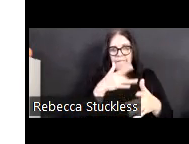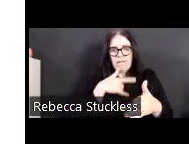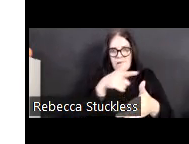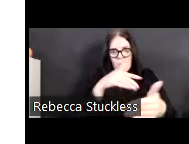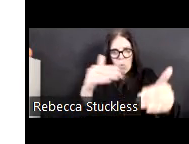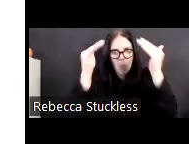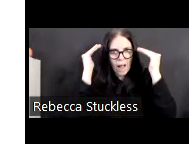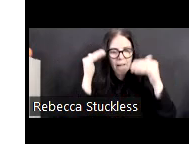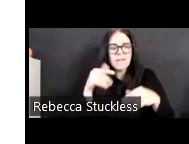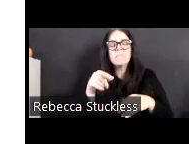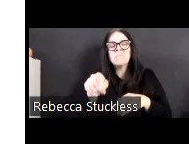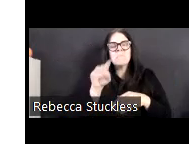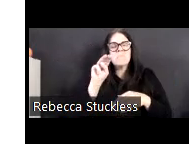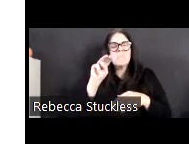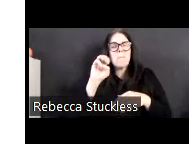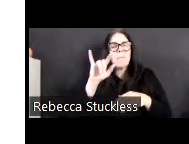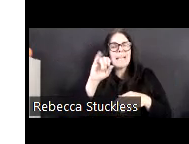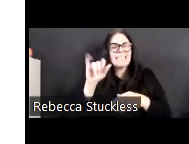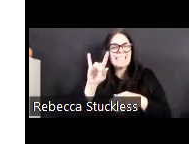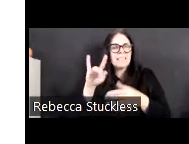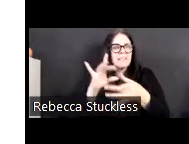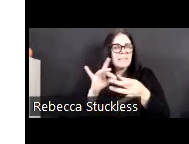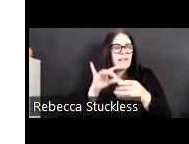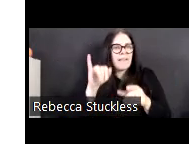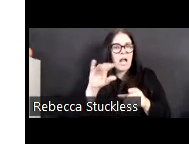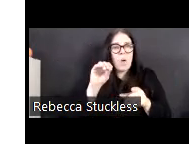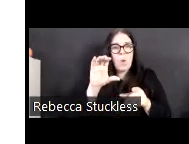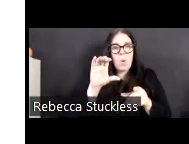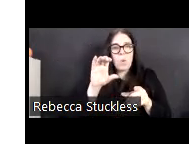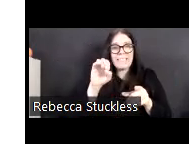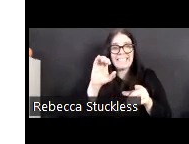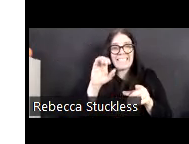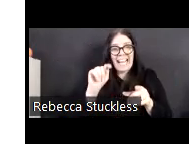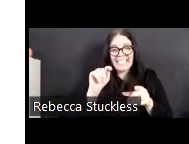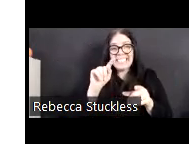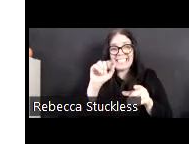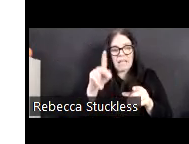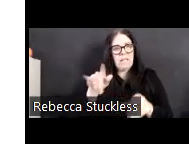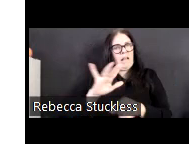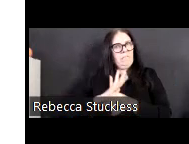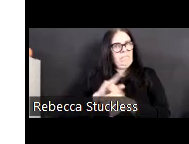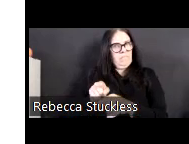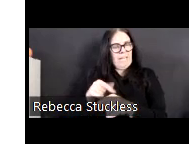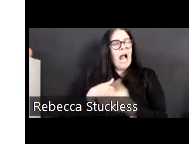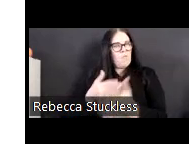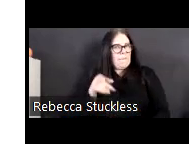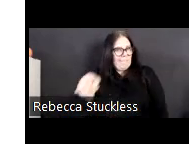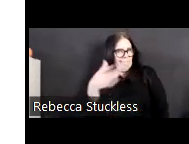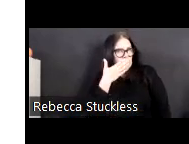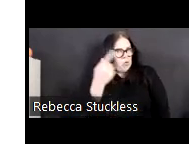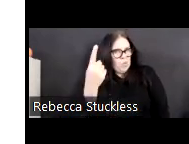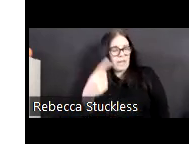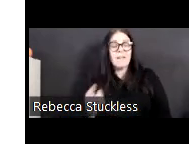Melissa was mentioning the OSIT task, and it's an excellent task and one that I would recommend. So I tried